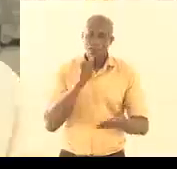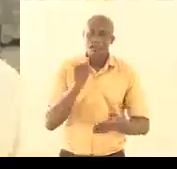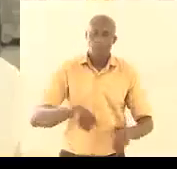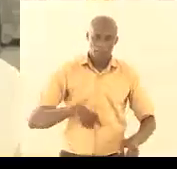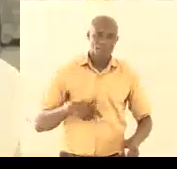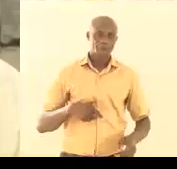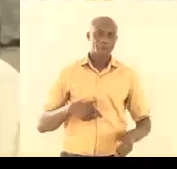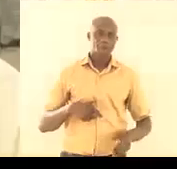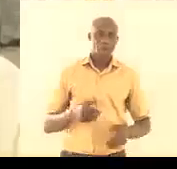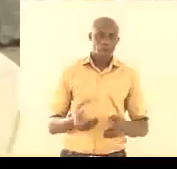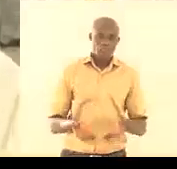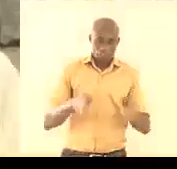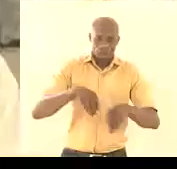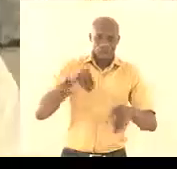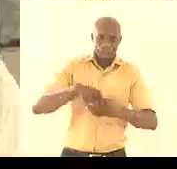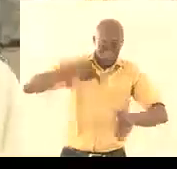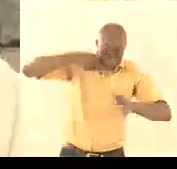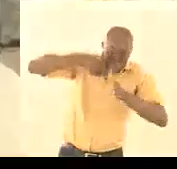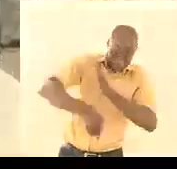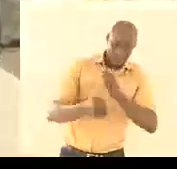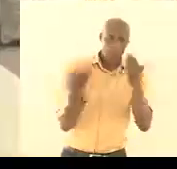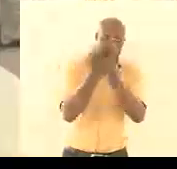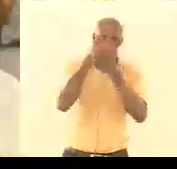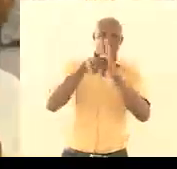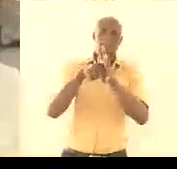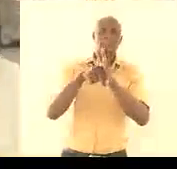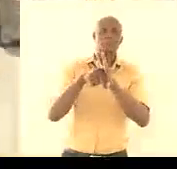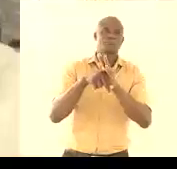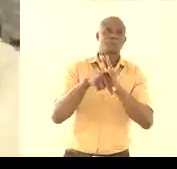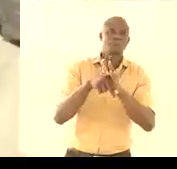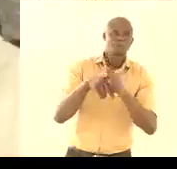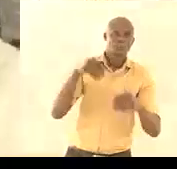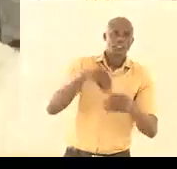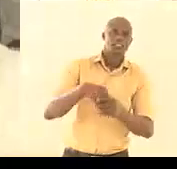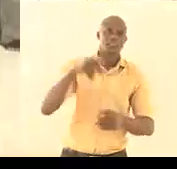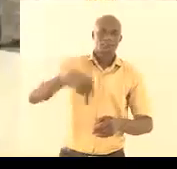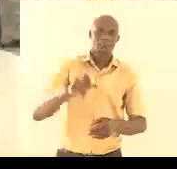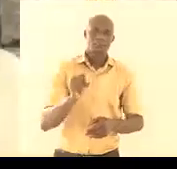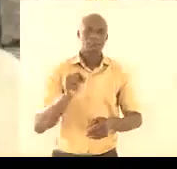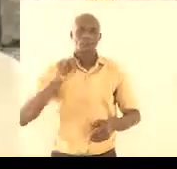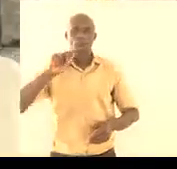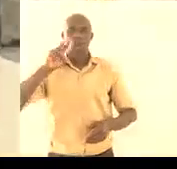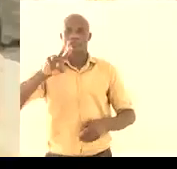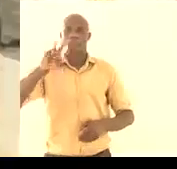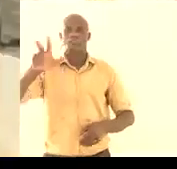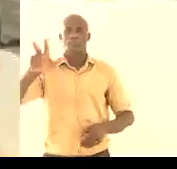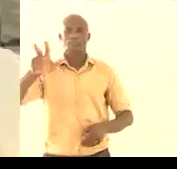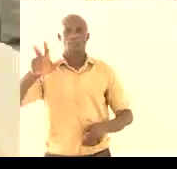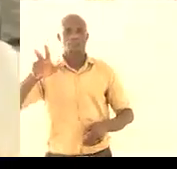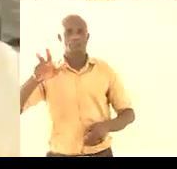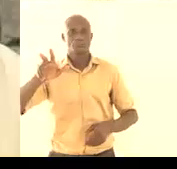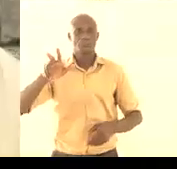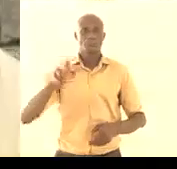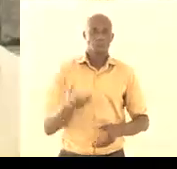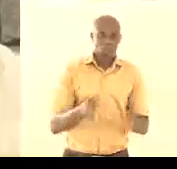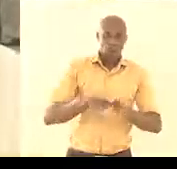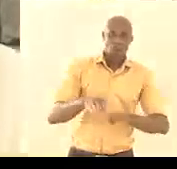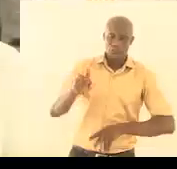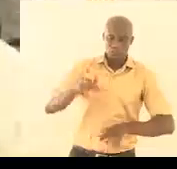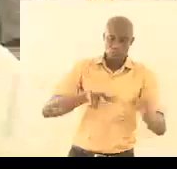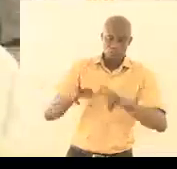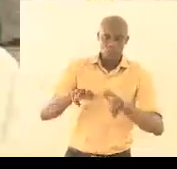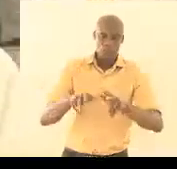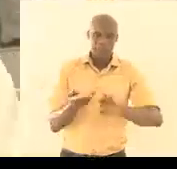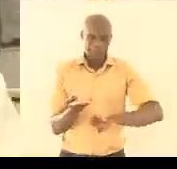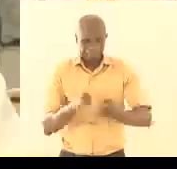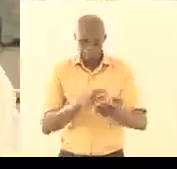alive, even in the deepest darkness. Don't we recite in Psalm 23, the Lord is my shepherd, I shall not want, even if I walk in